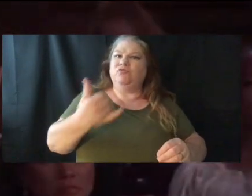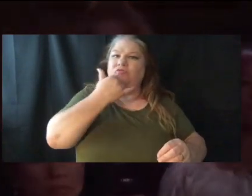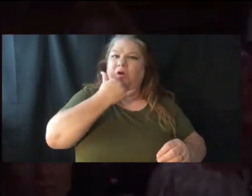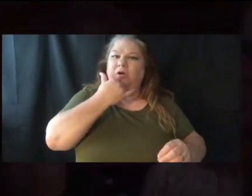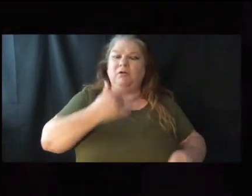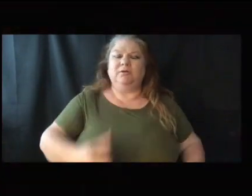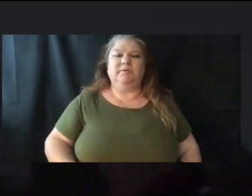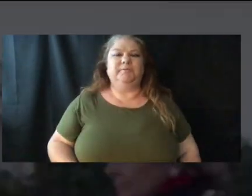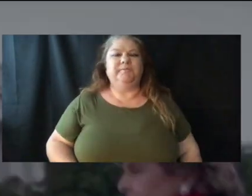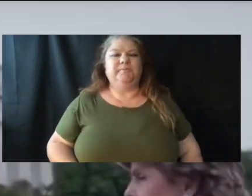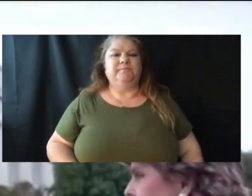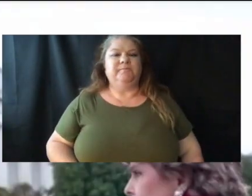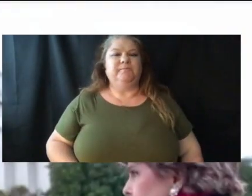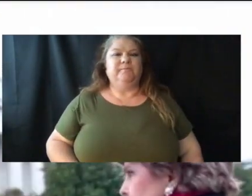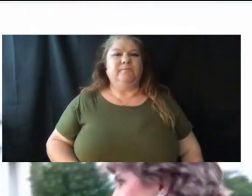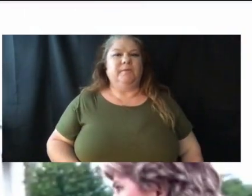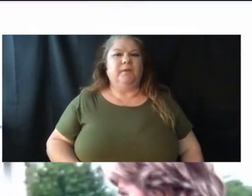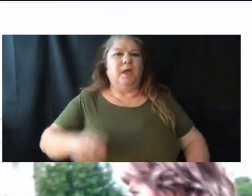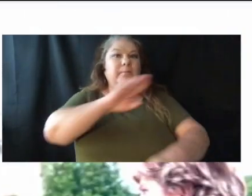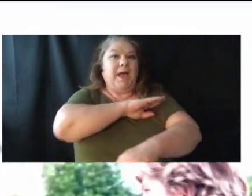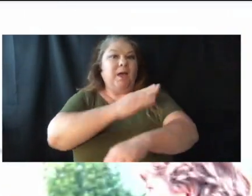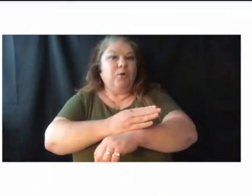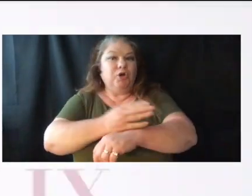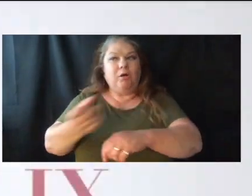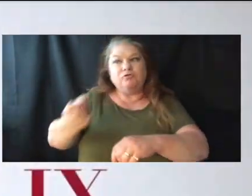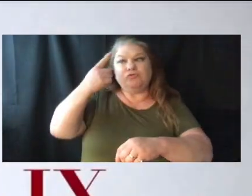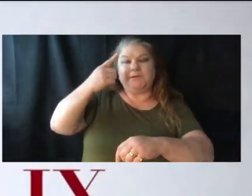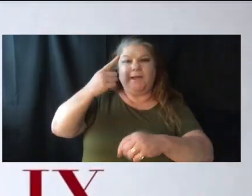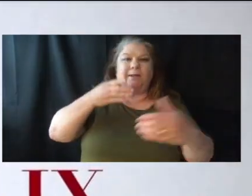wrong. Power only understands power.